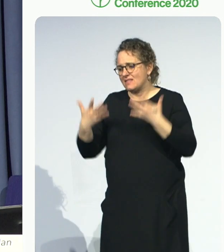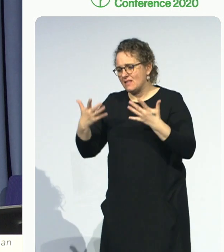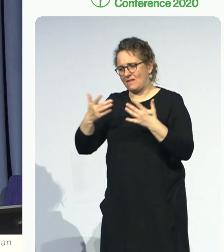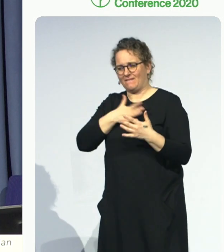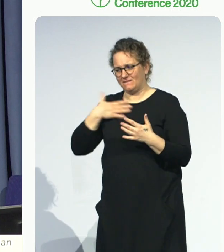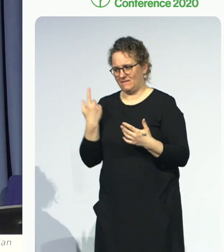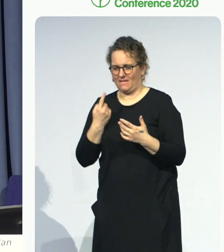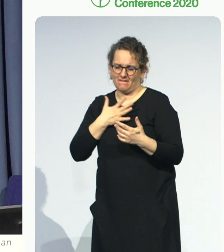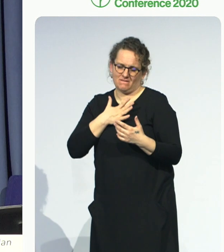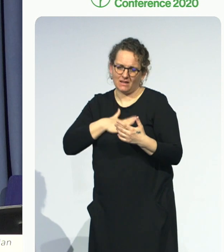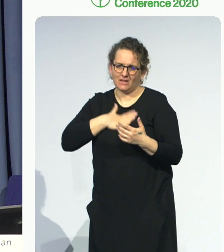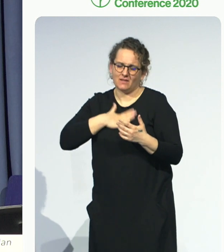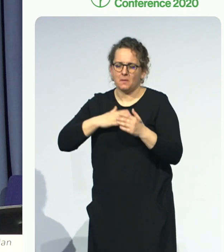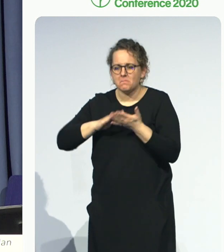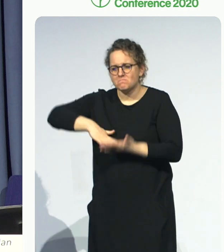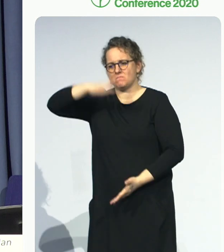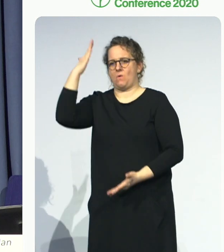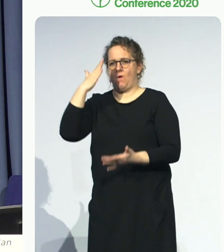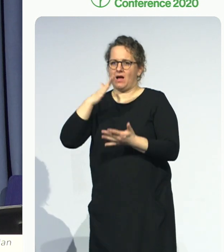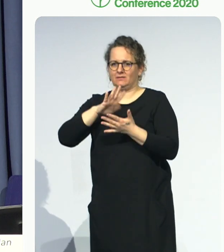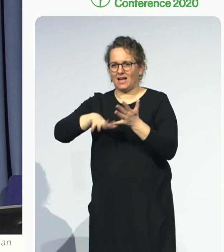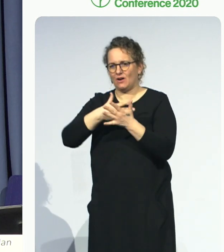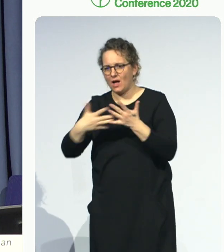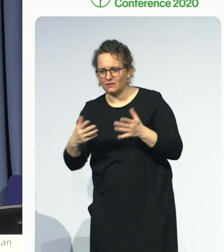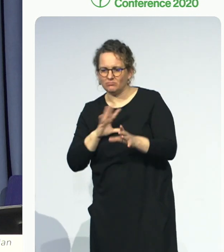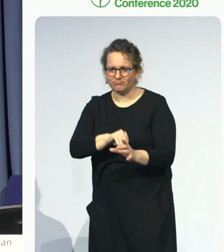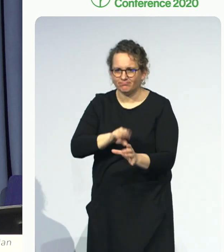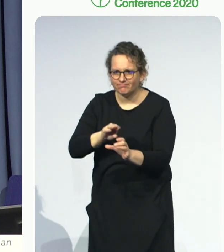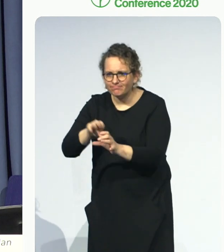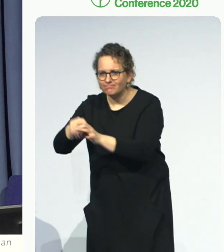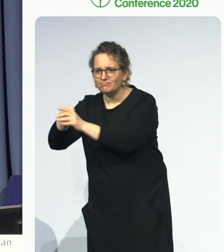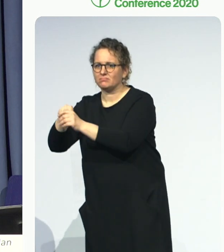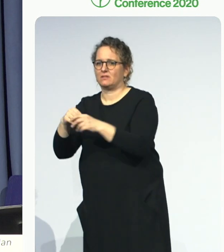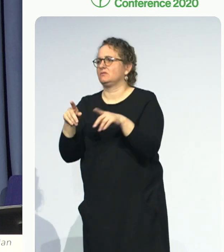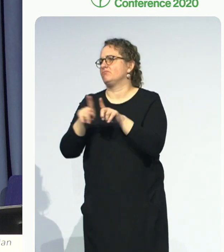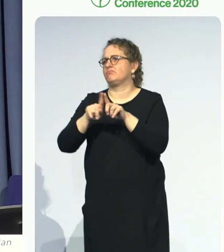in chemistry, geography, in both natural and social sciences.